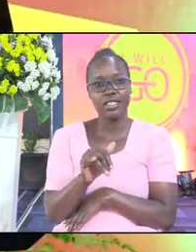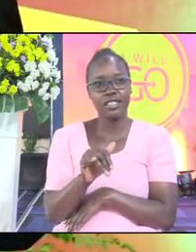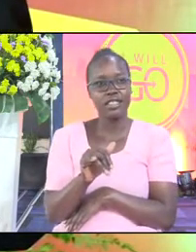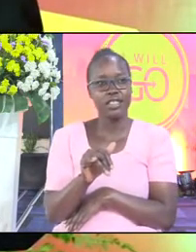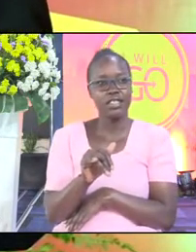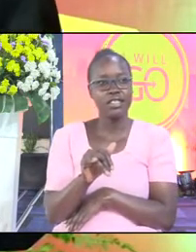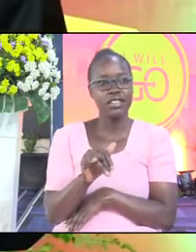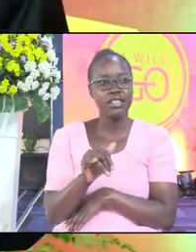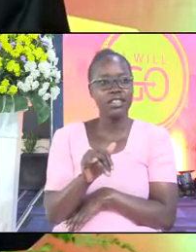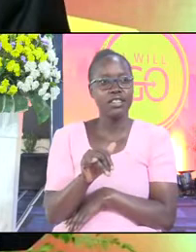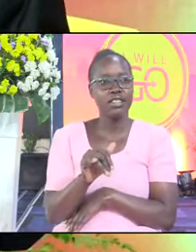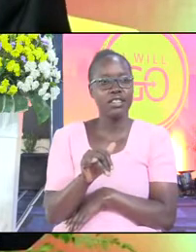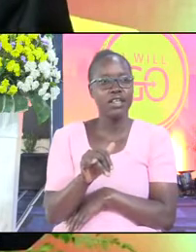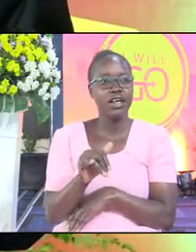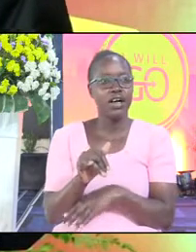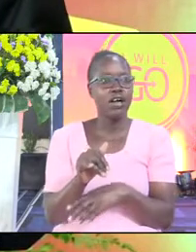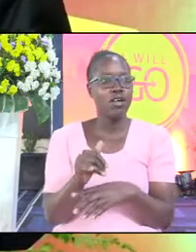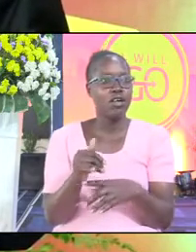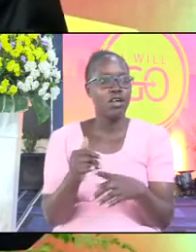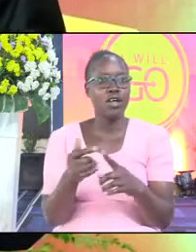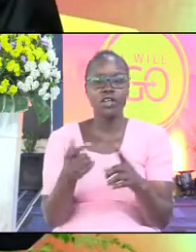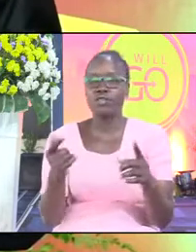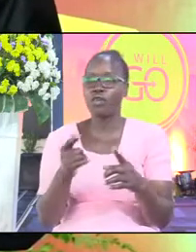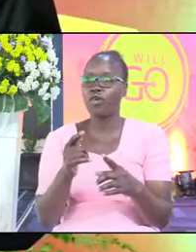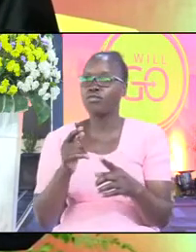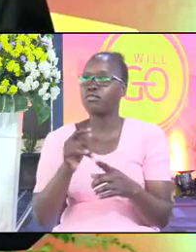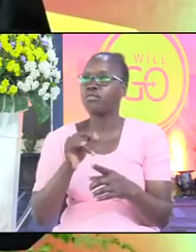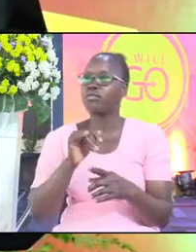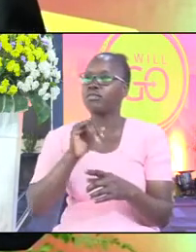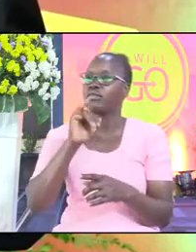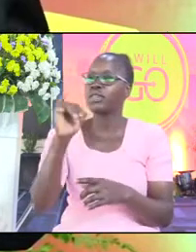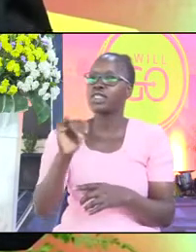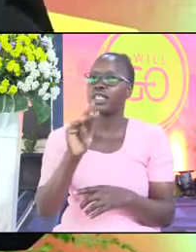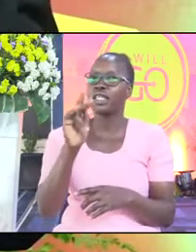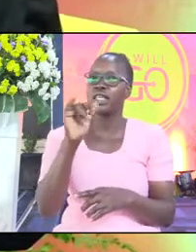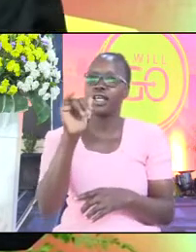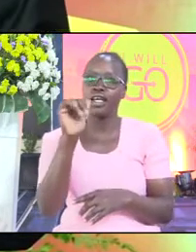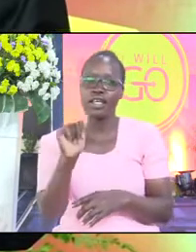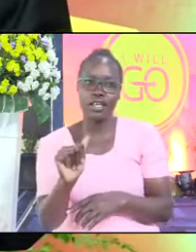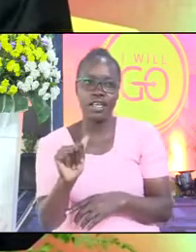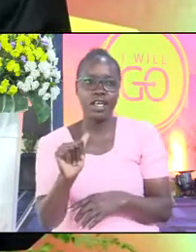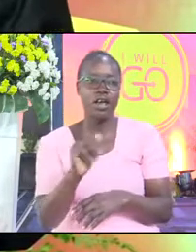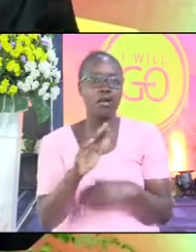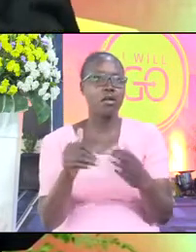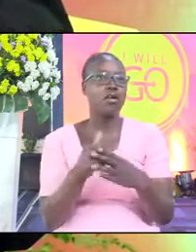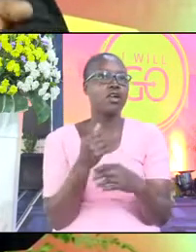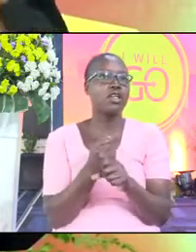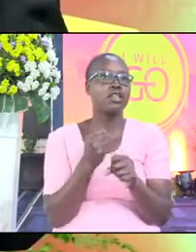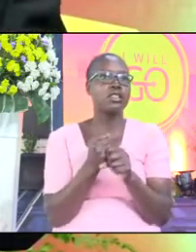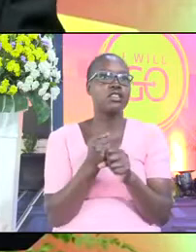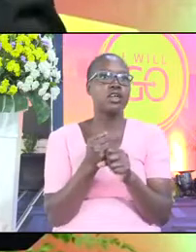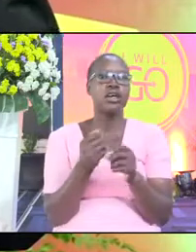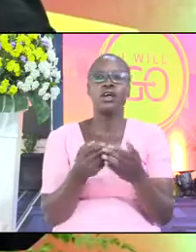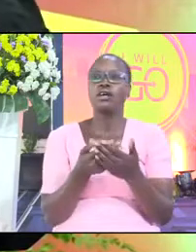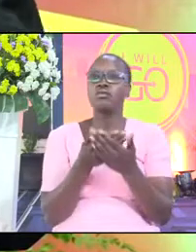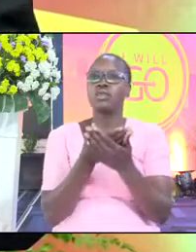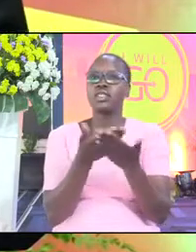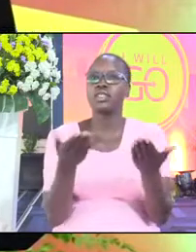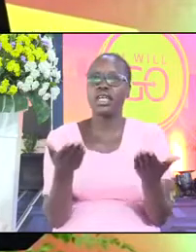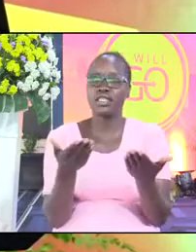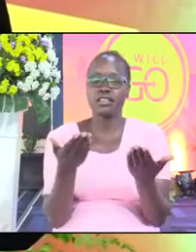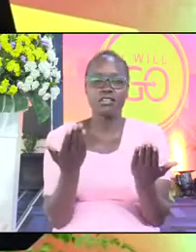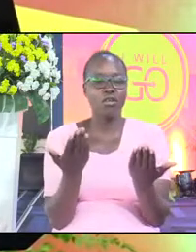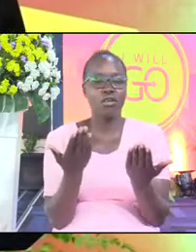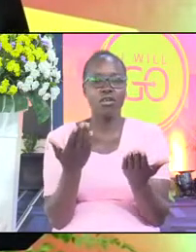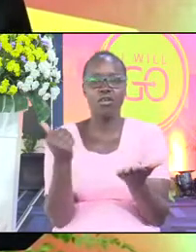your airport, your big airport, Jomo Kenyatta, and all I'll have to do is present $50 and they'll give me